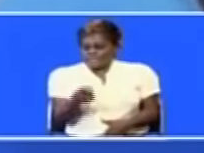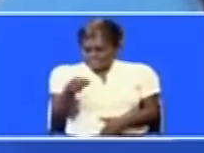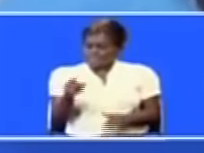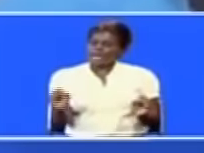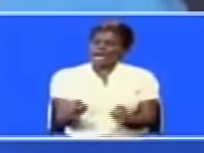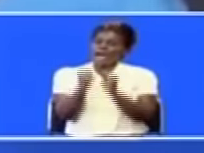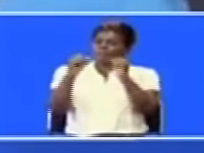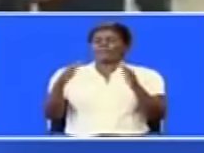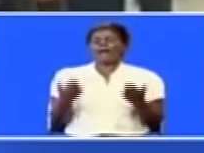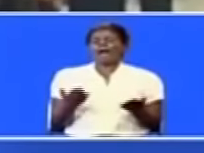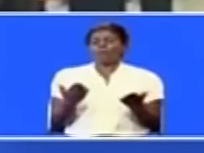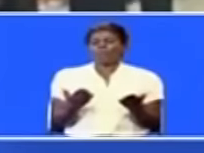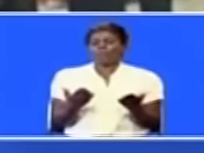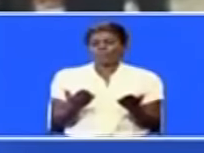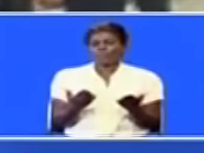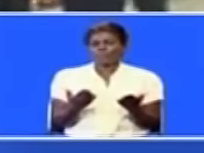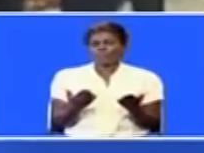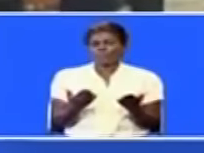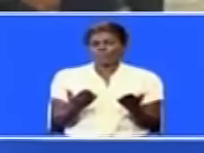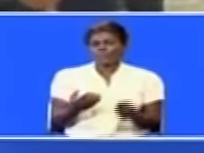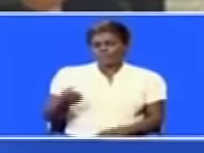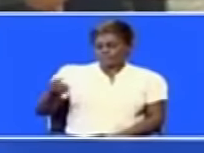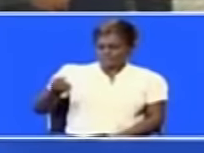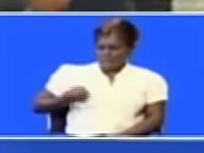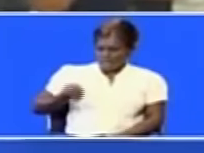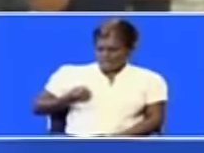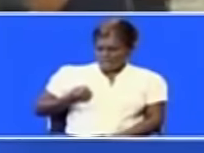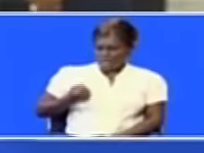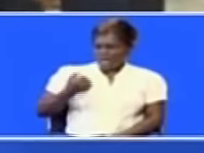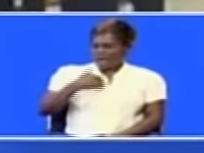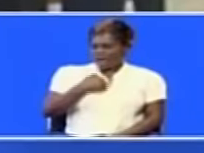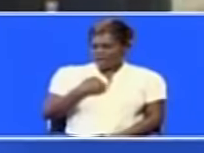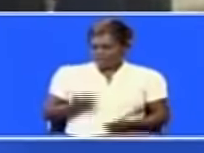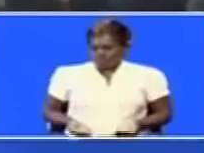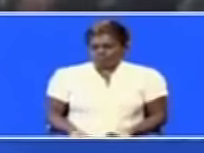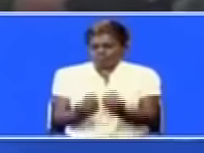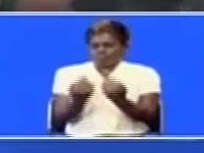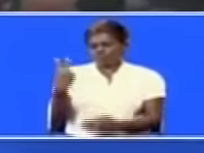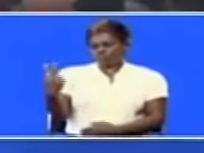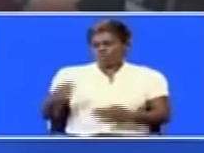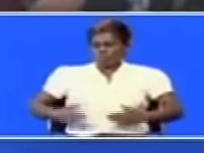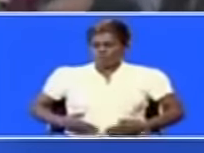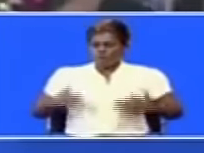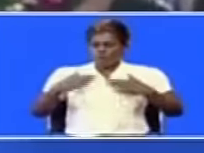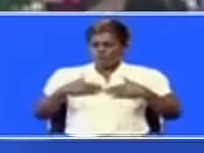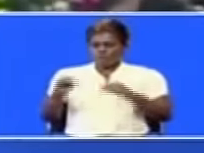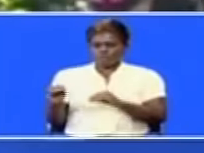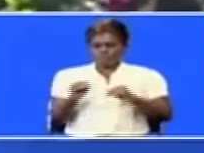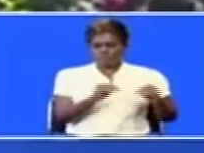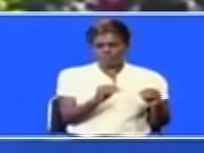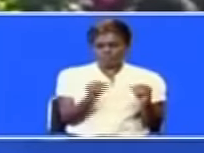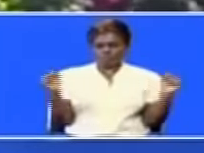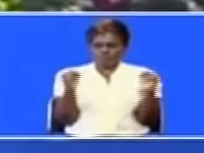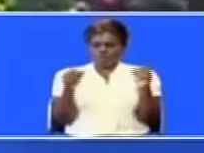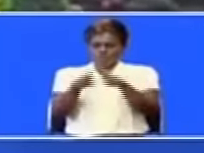maneno ilifanyika namna gani. Chelele leaves behind a pair of twins. Her body has been taken to the Longisa